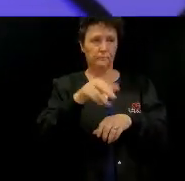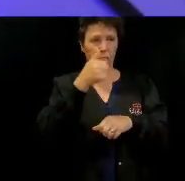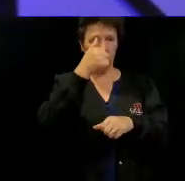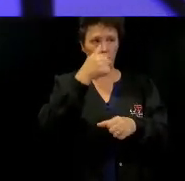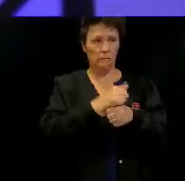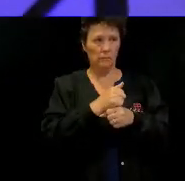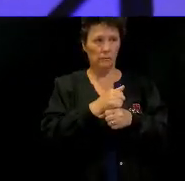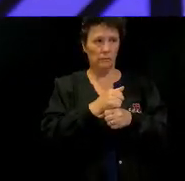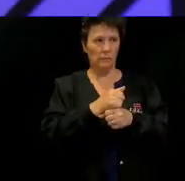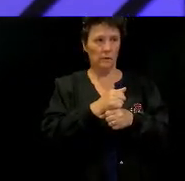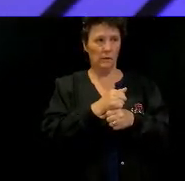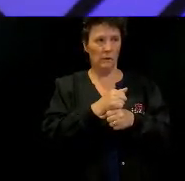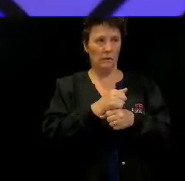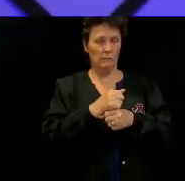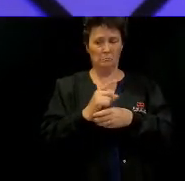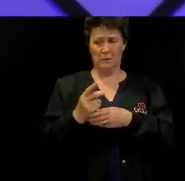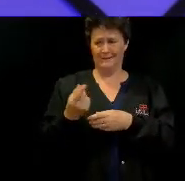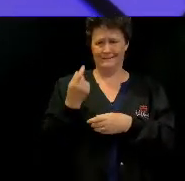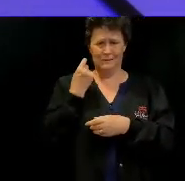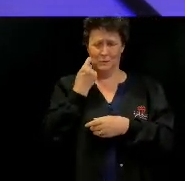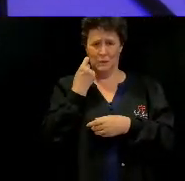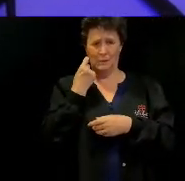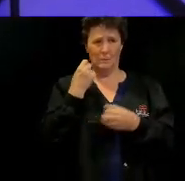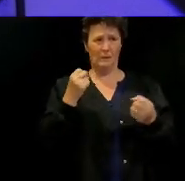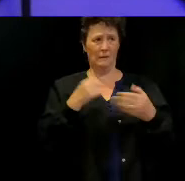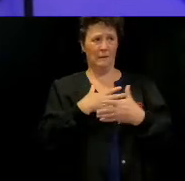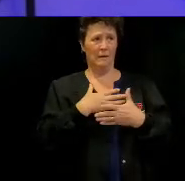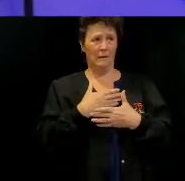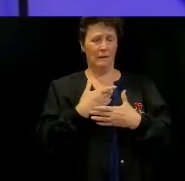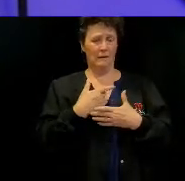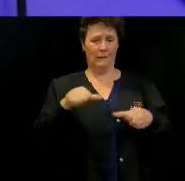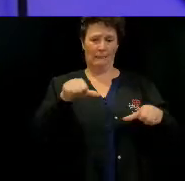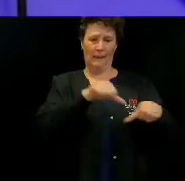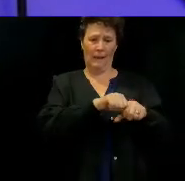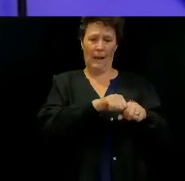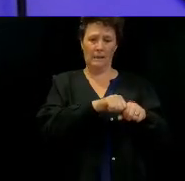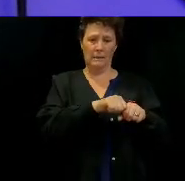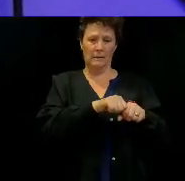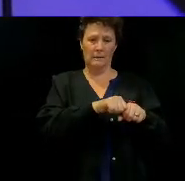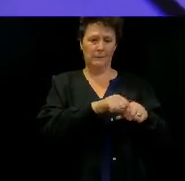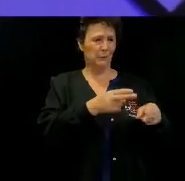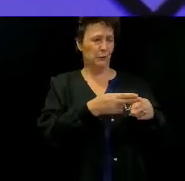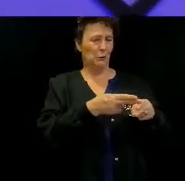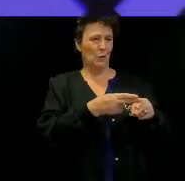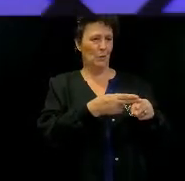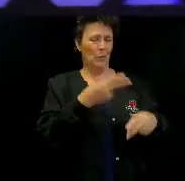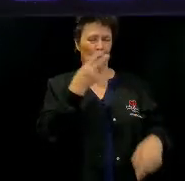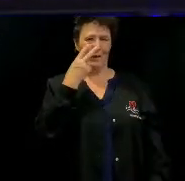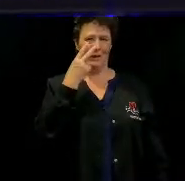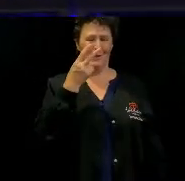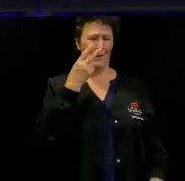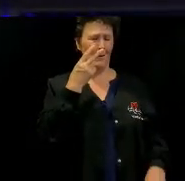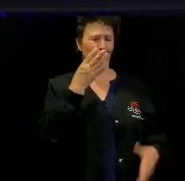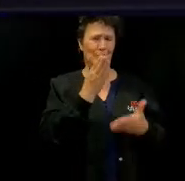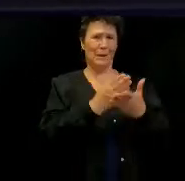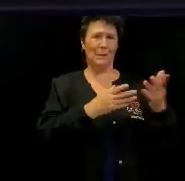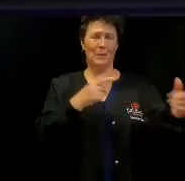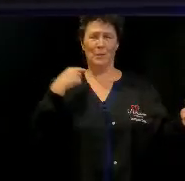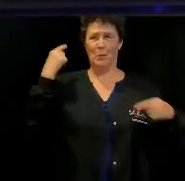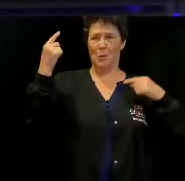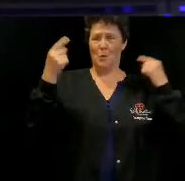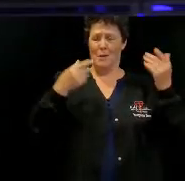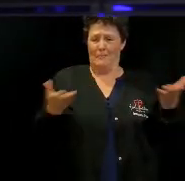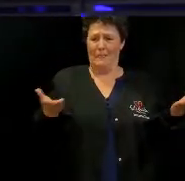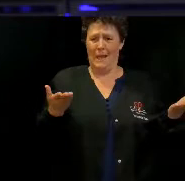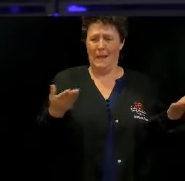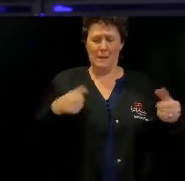Remember the fear. Well, we just recently the fear of the gasoline shortage. I mean, we saw some of the crazy stuff, people putting gas